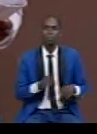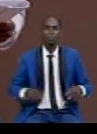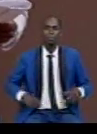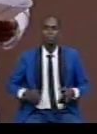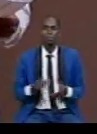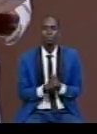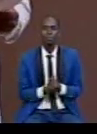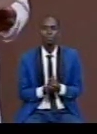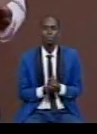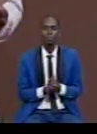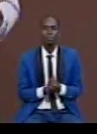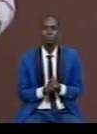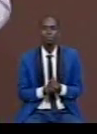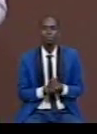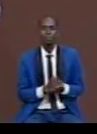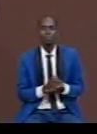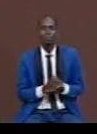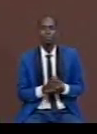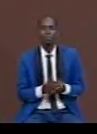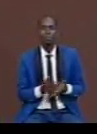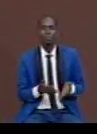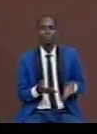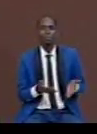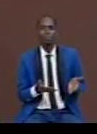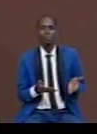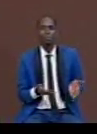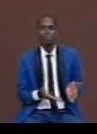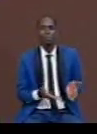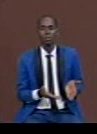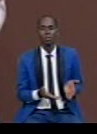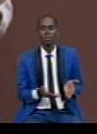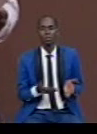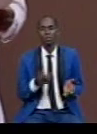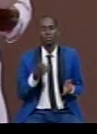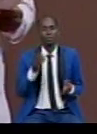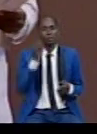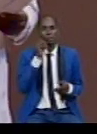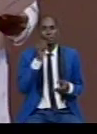I have Sister Chibuzo Christova here.